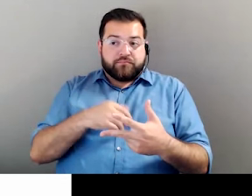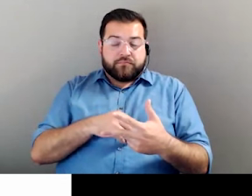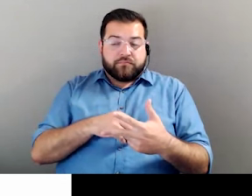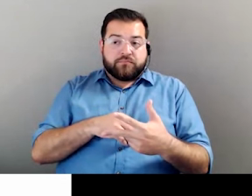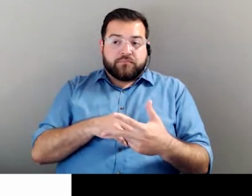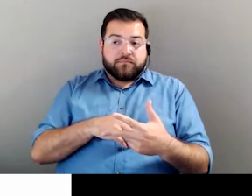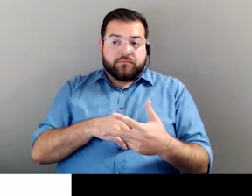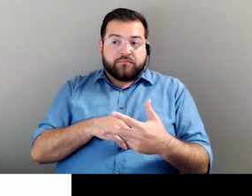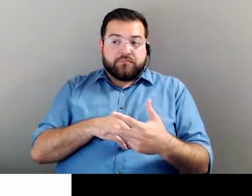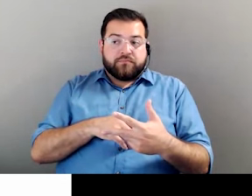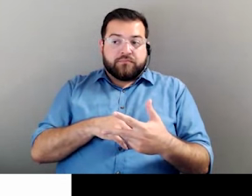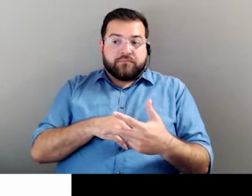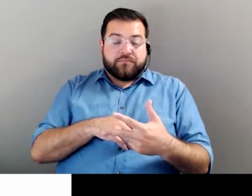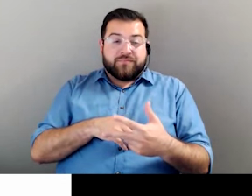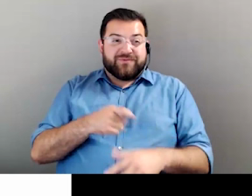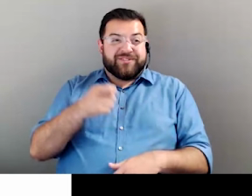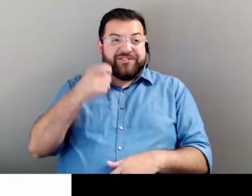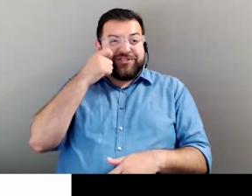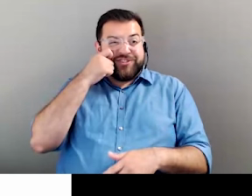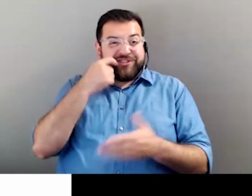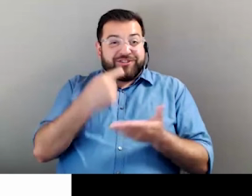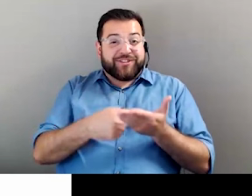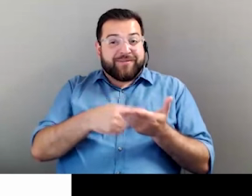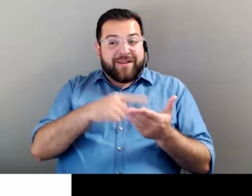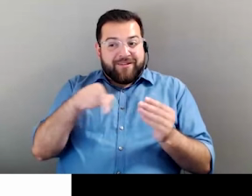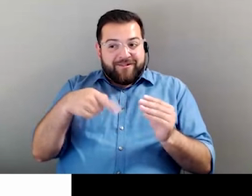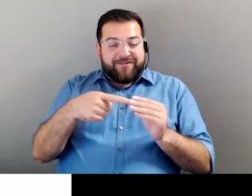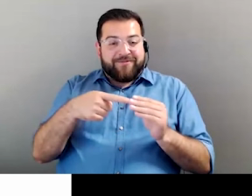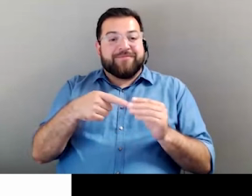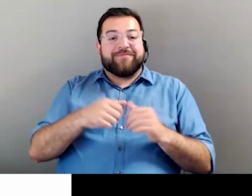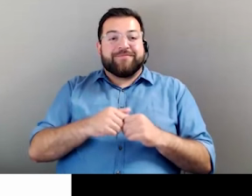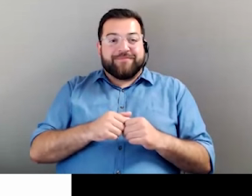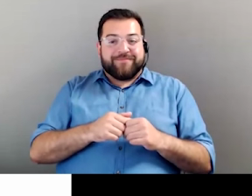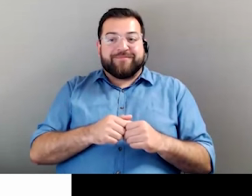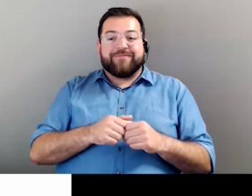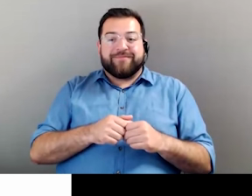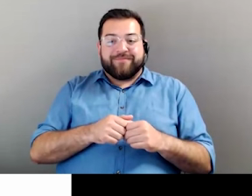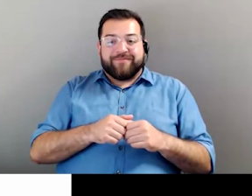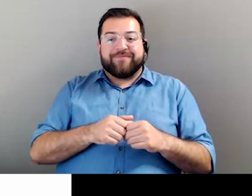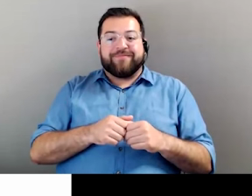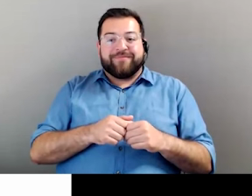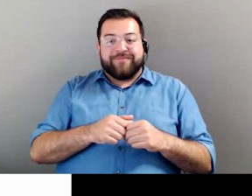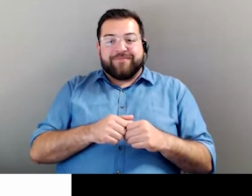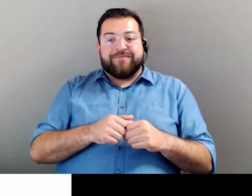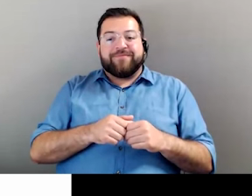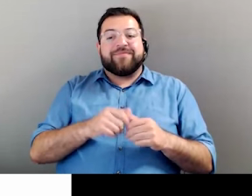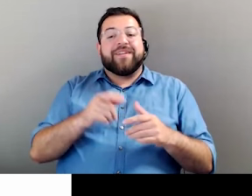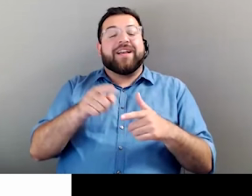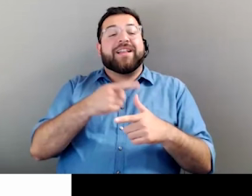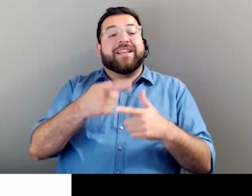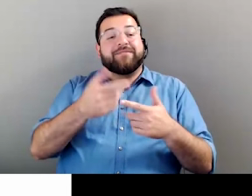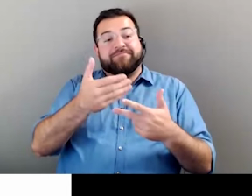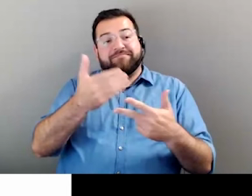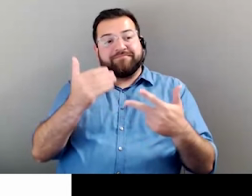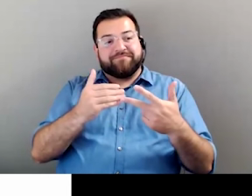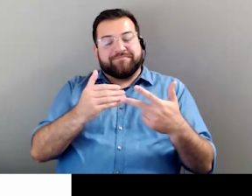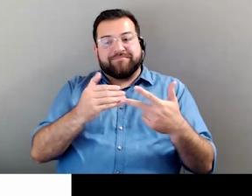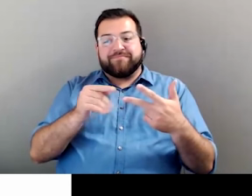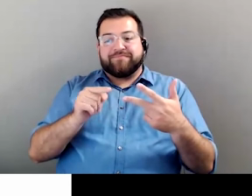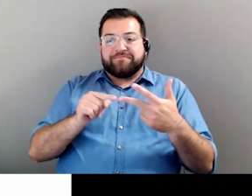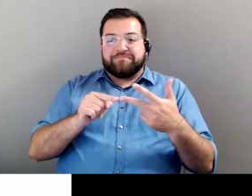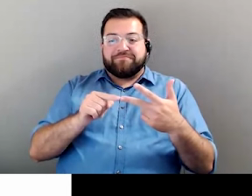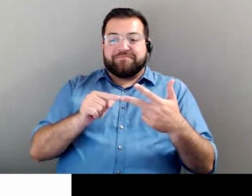incident. So we just talked about this. That would be false. Yes, and then the last is the